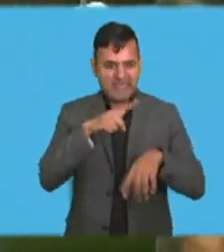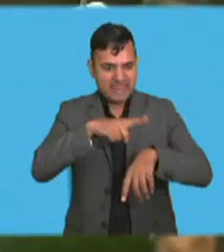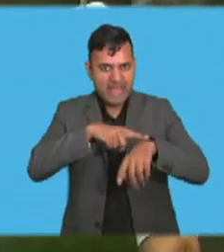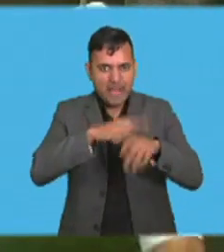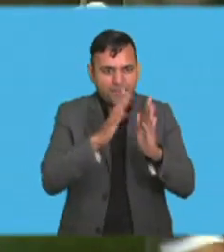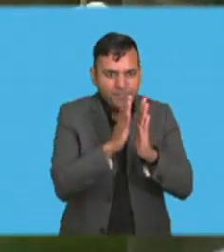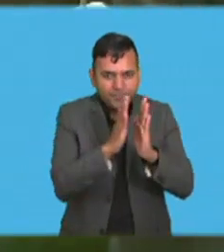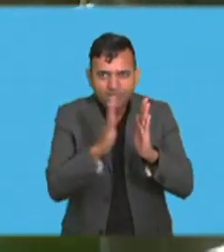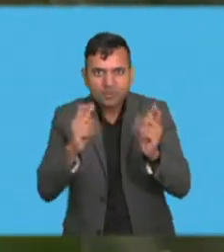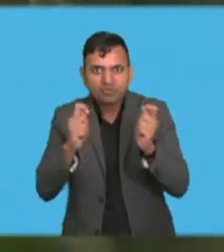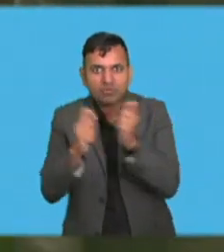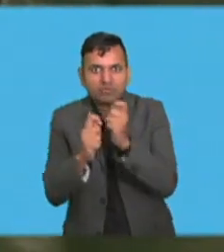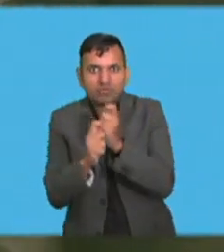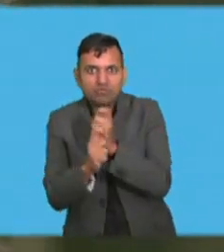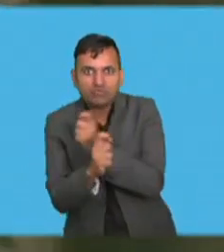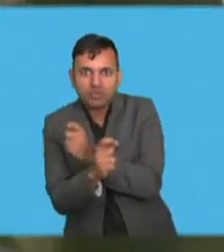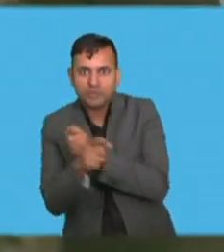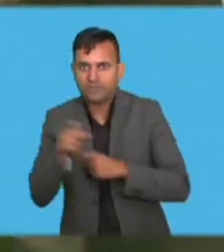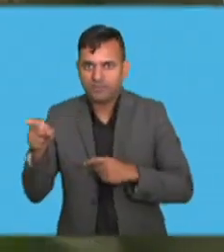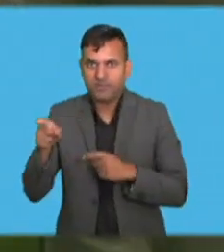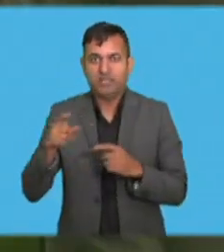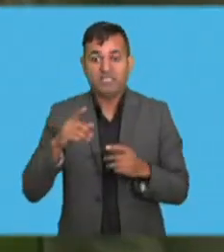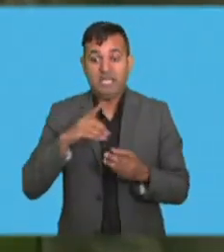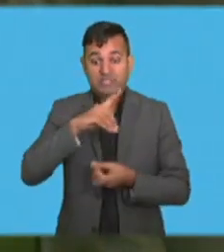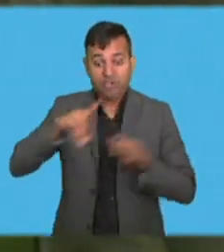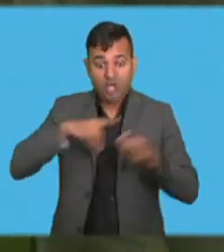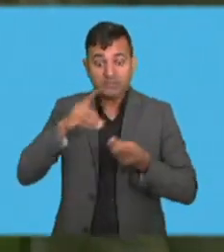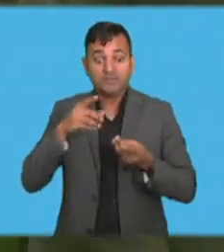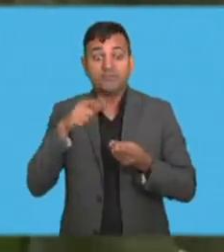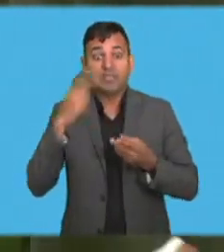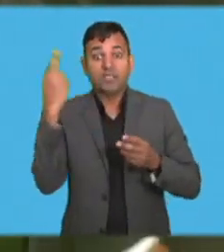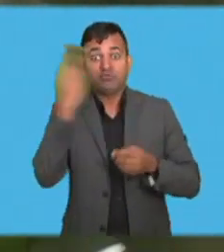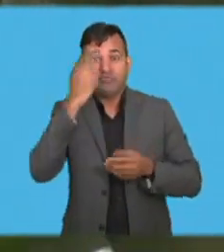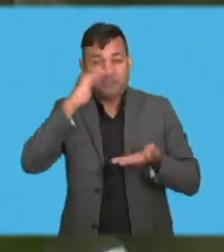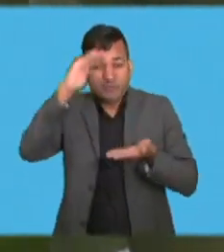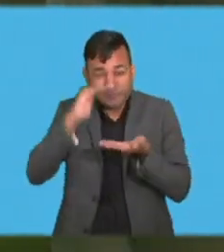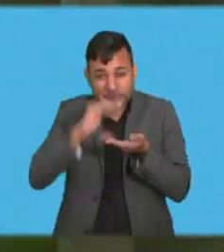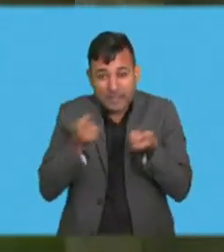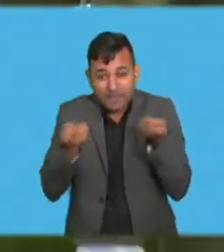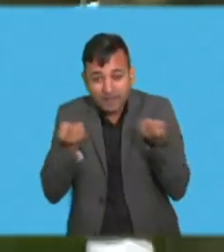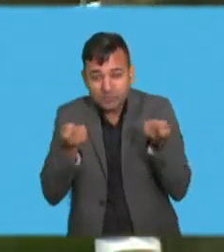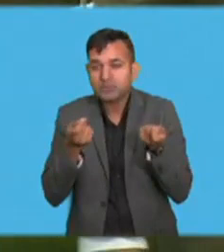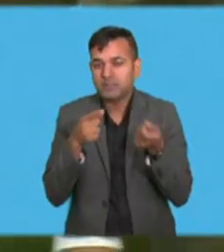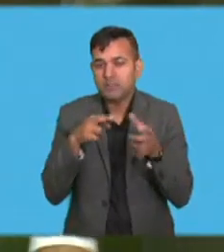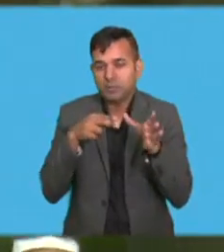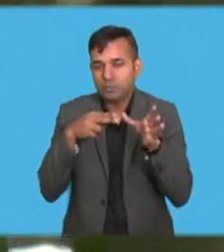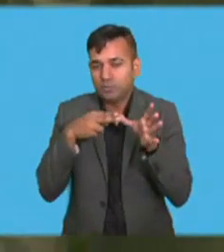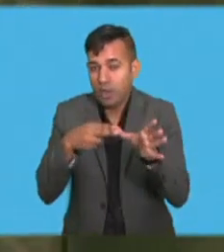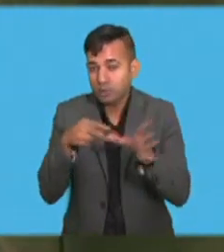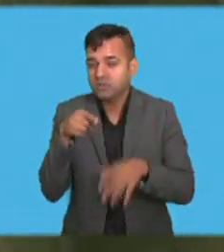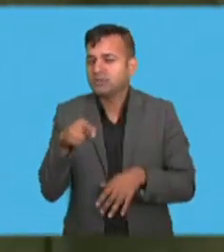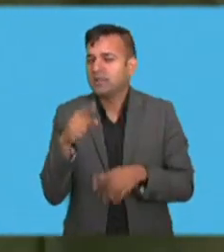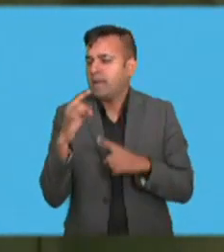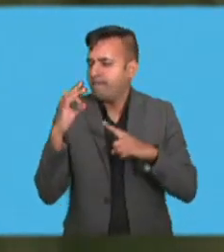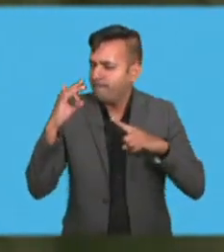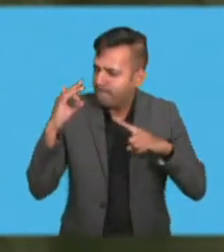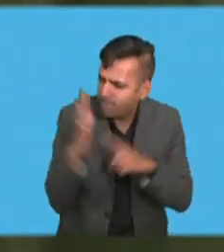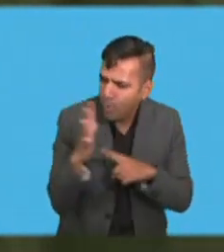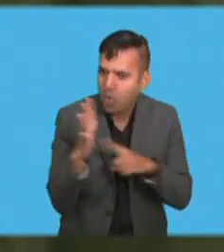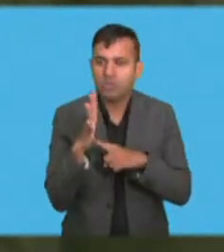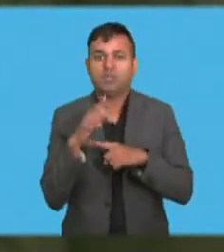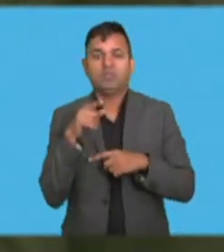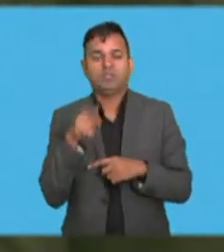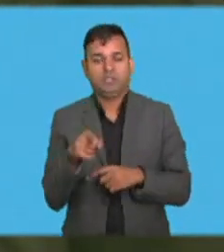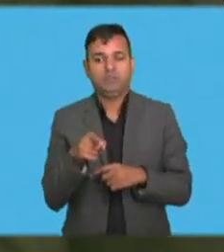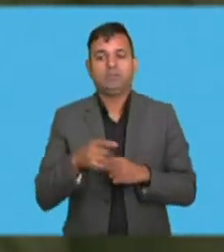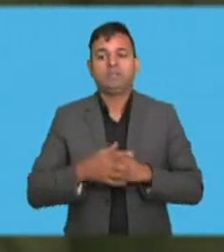Disaster risk management responses, and of course specifically on Gita, Madam Speaker. Again, any disaster